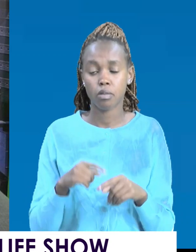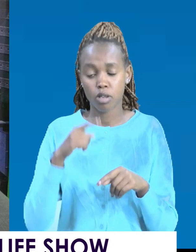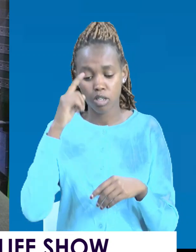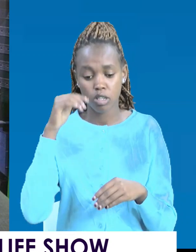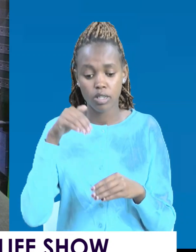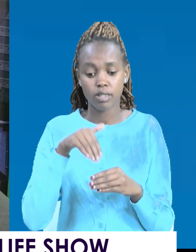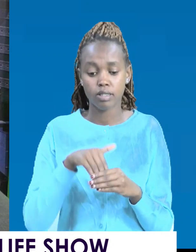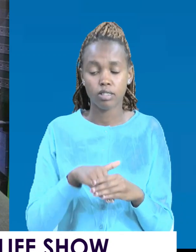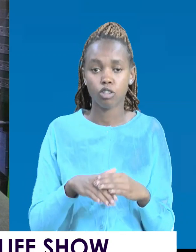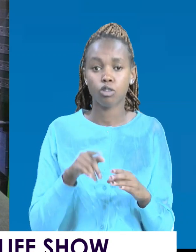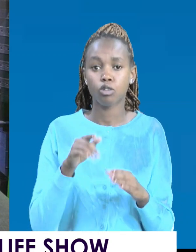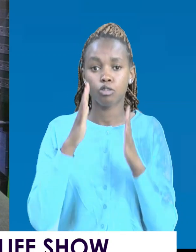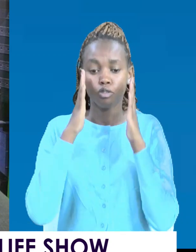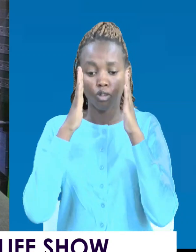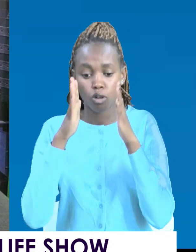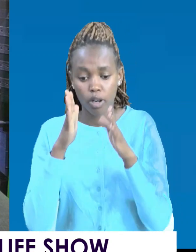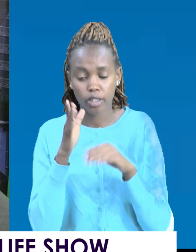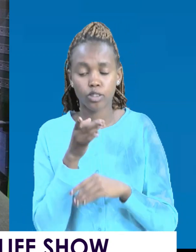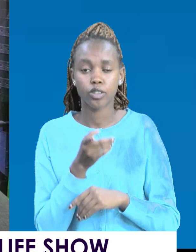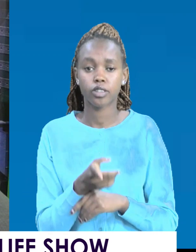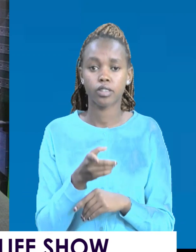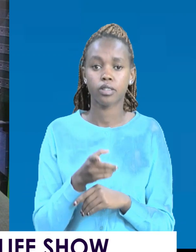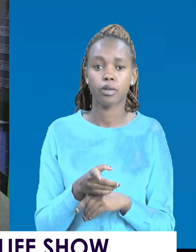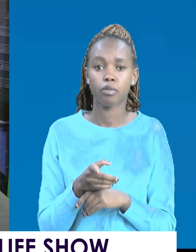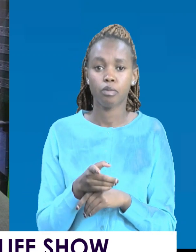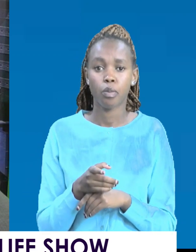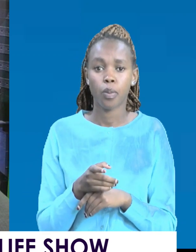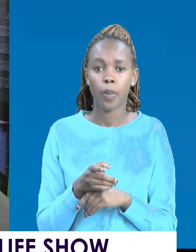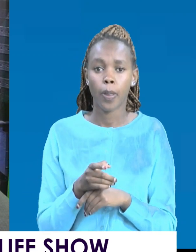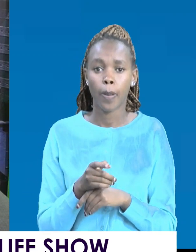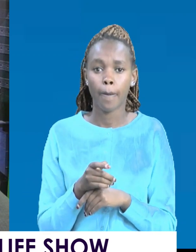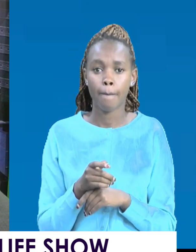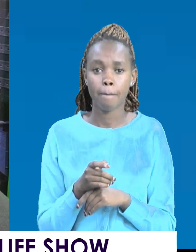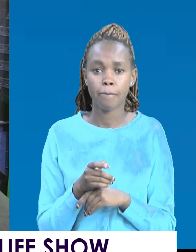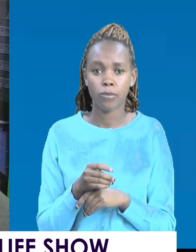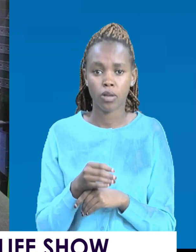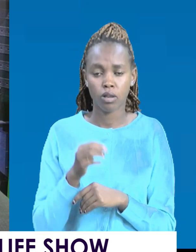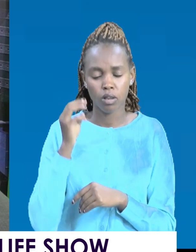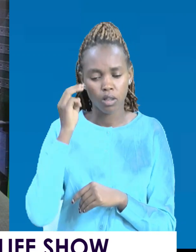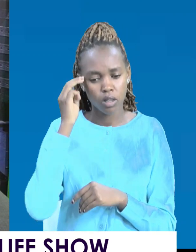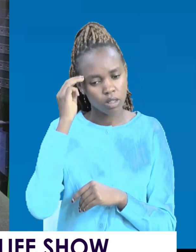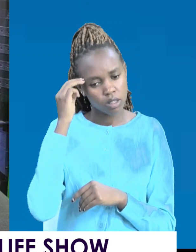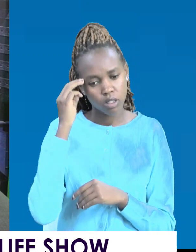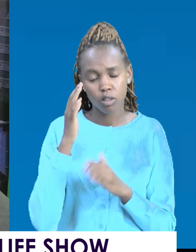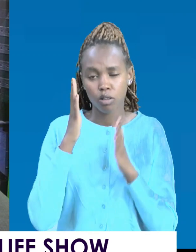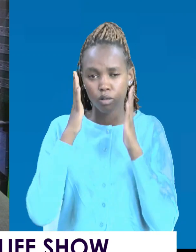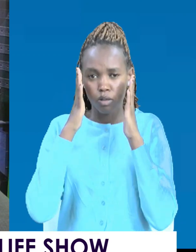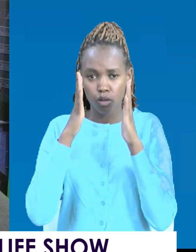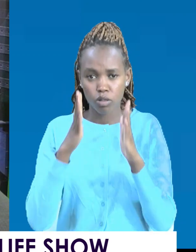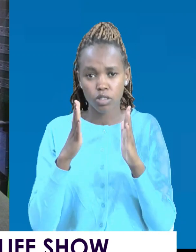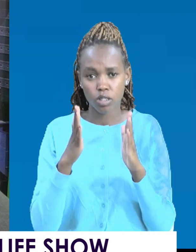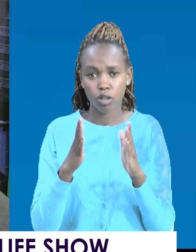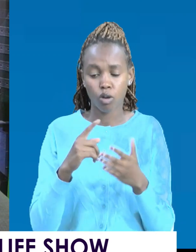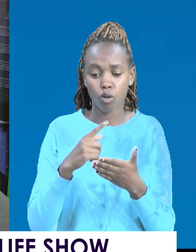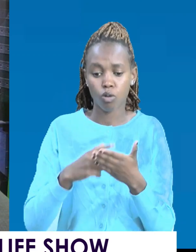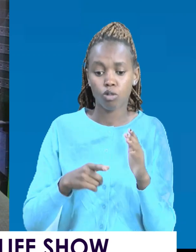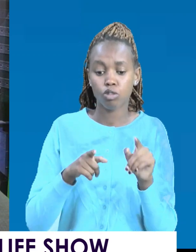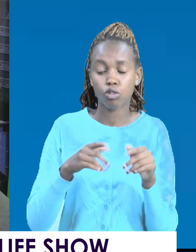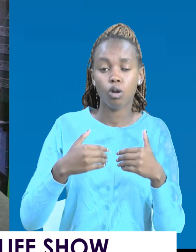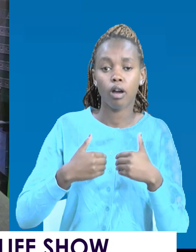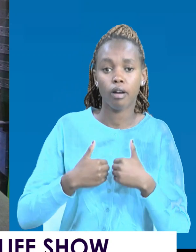not concentrated on you. You've not concentrated on meditation and concentrating on what you